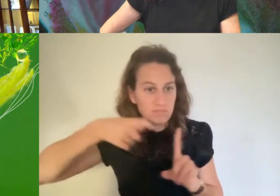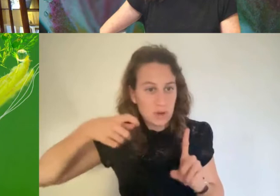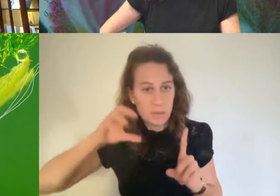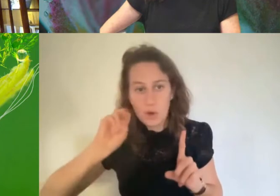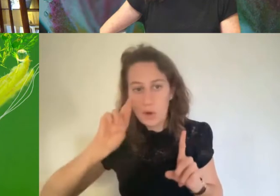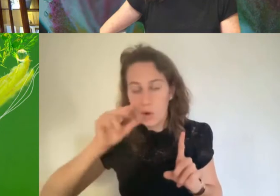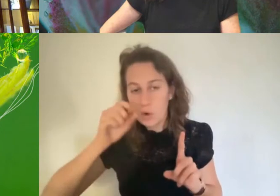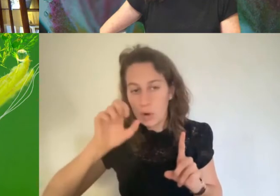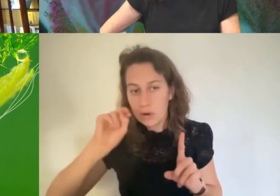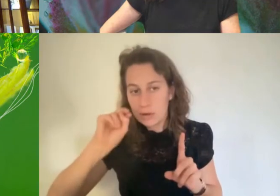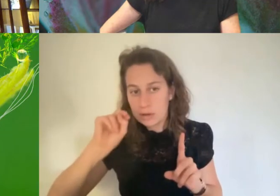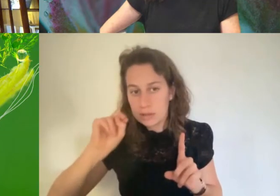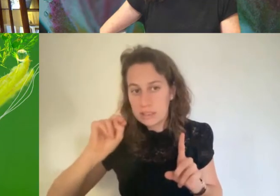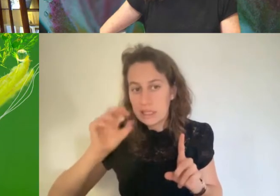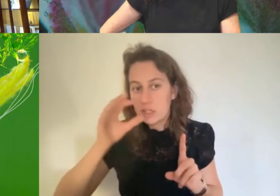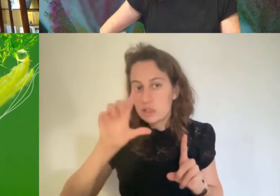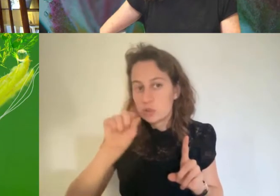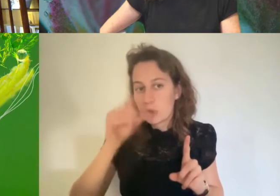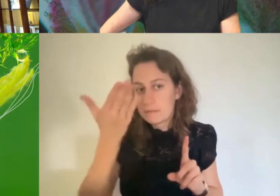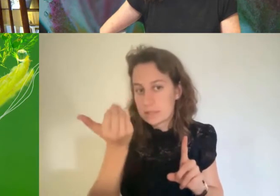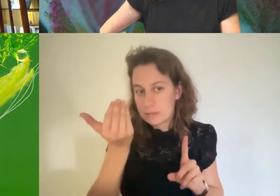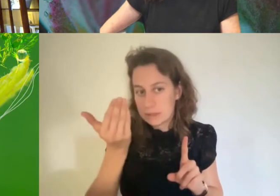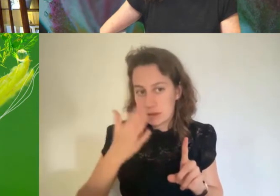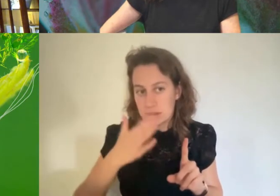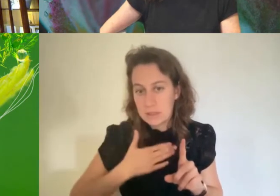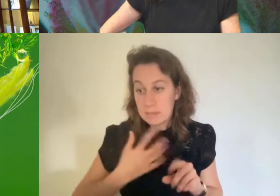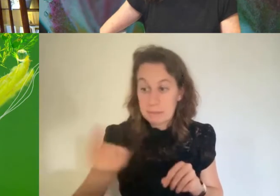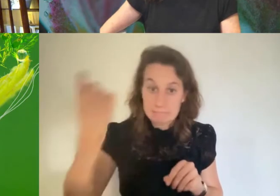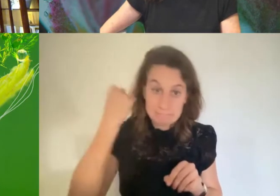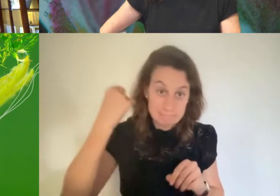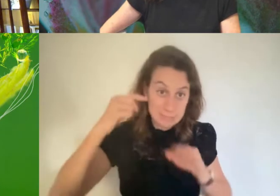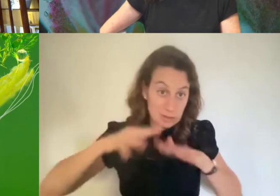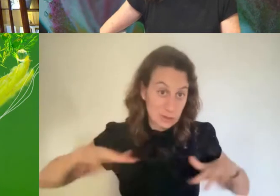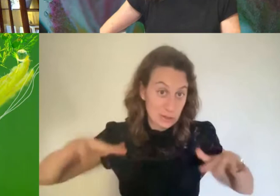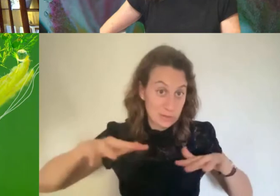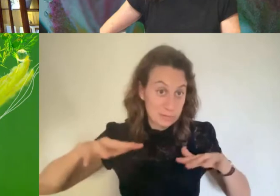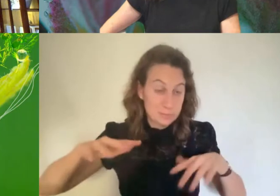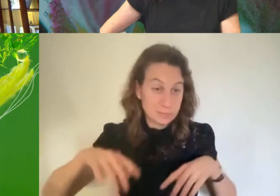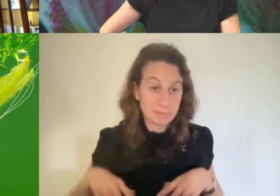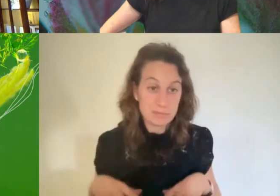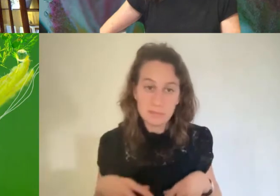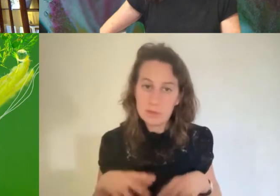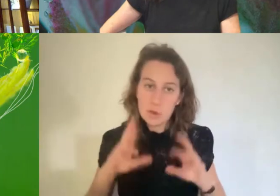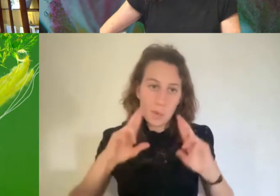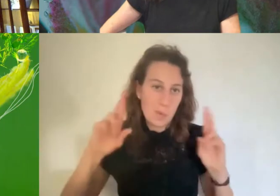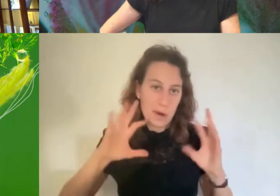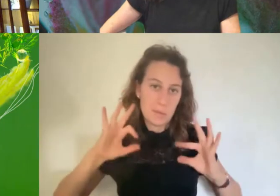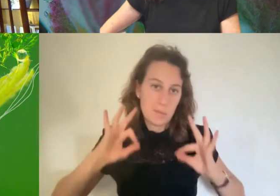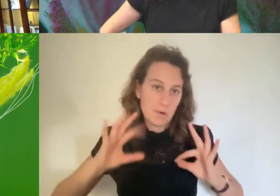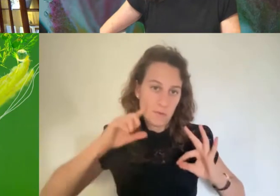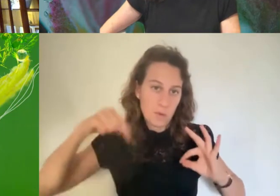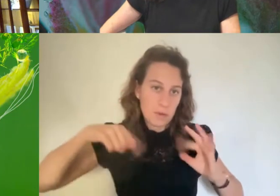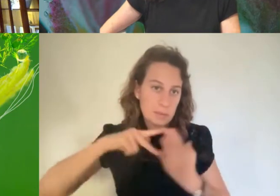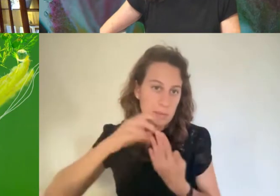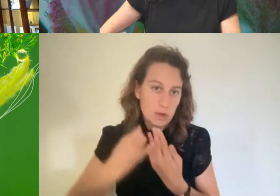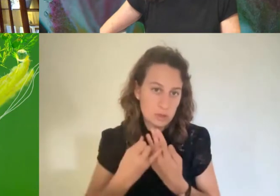in 2015. He put them in there in my backyard. So they were just perfect for this project. So we